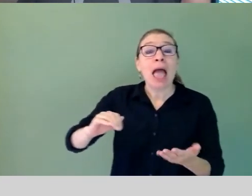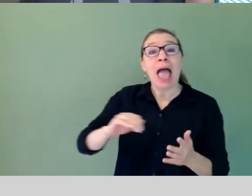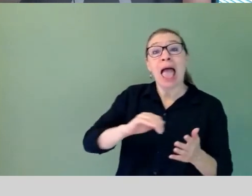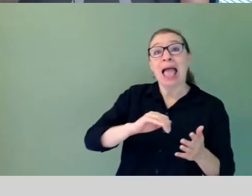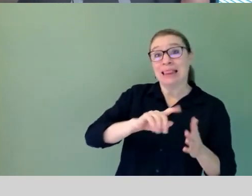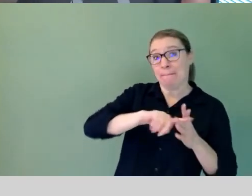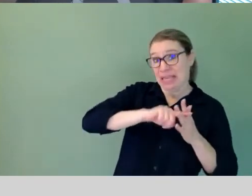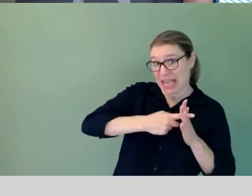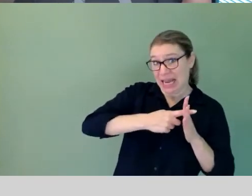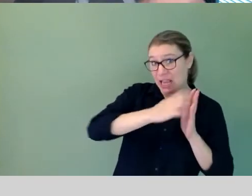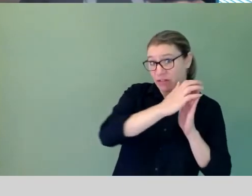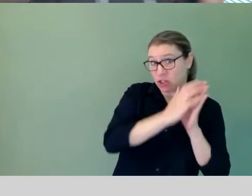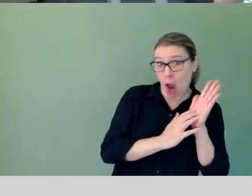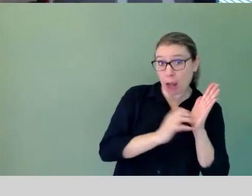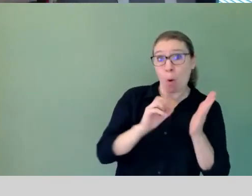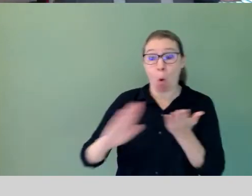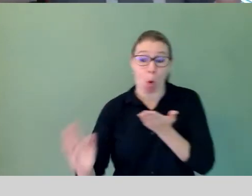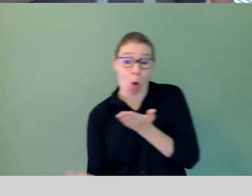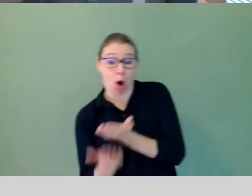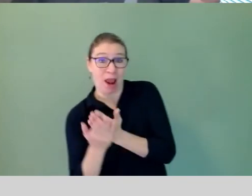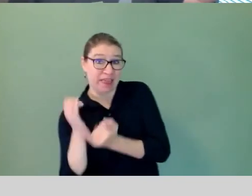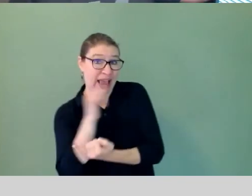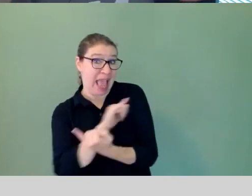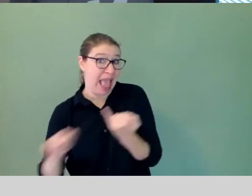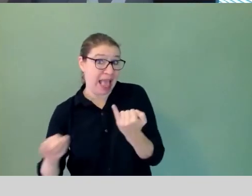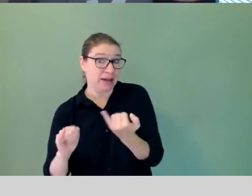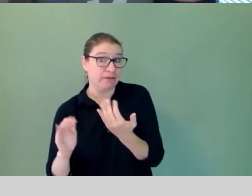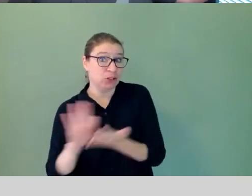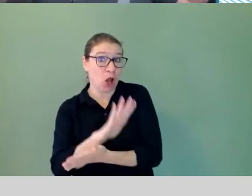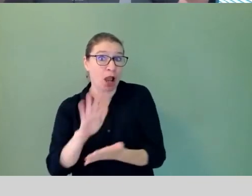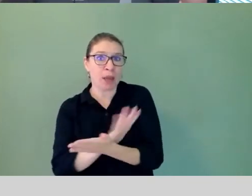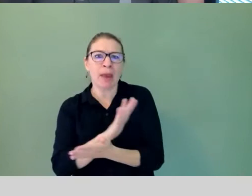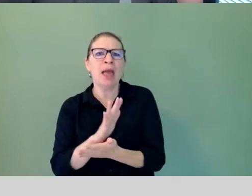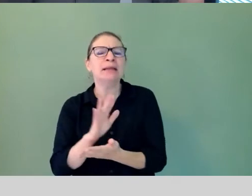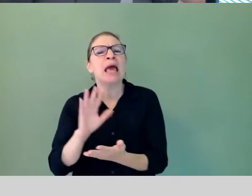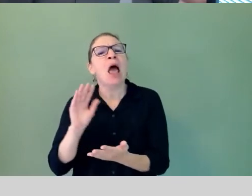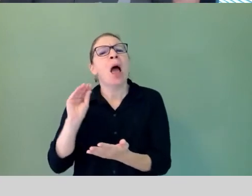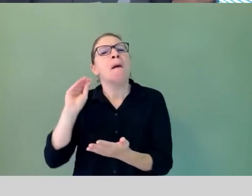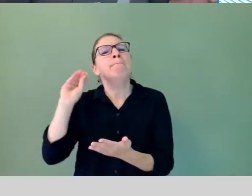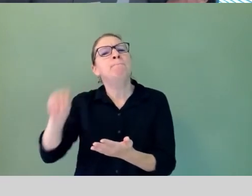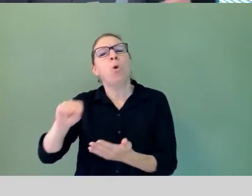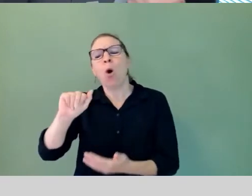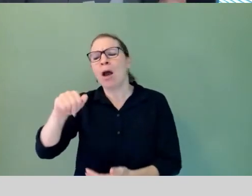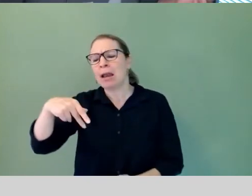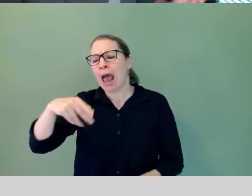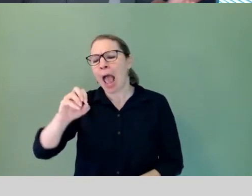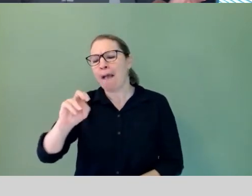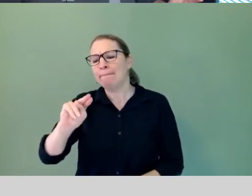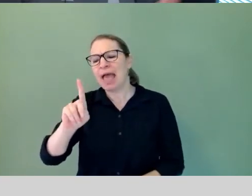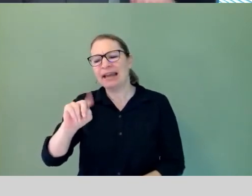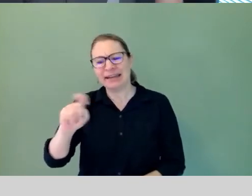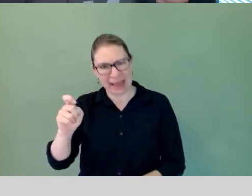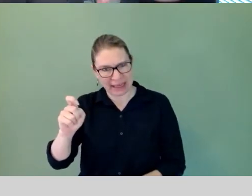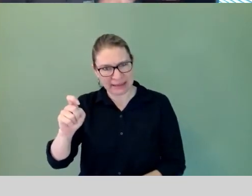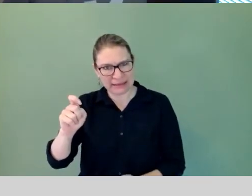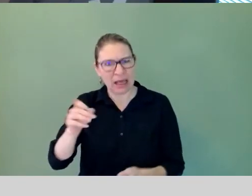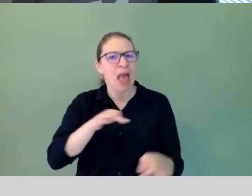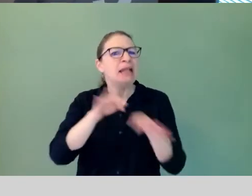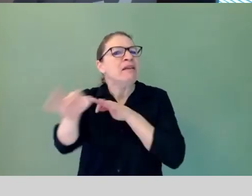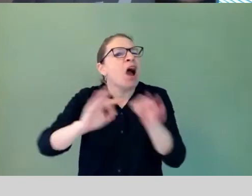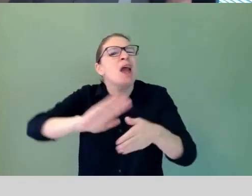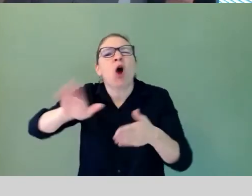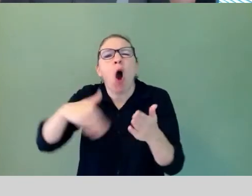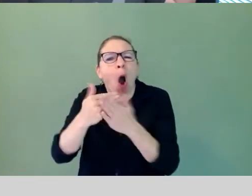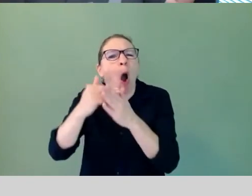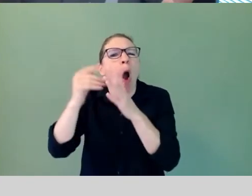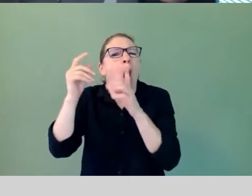end, in like an appendix or, I guess, pre-appendix? I don't know what it's called. And link them back when you use them. Like, I just have them